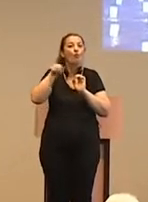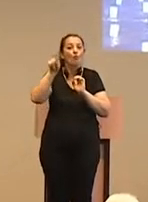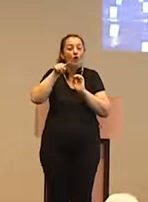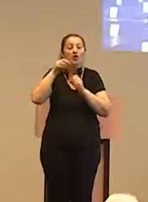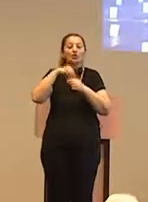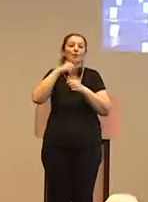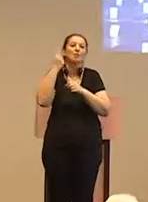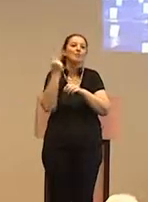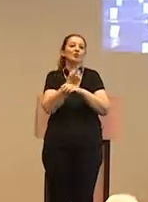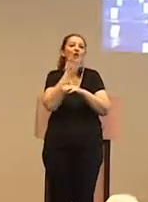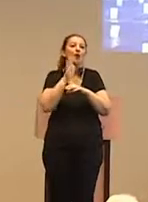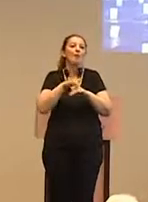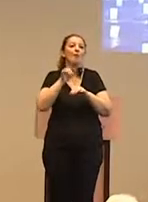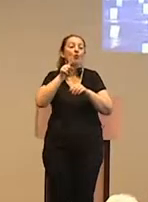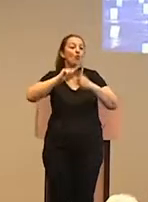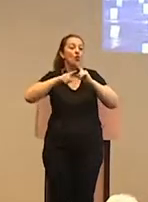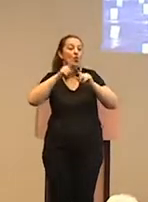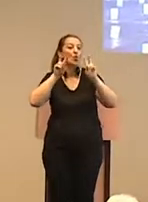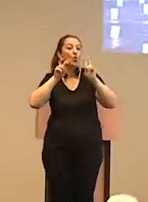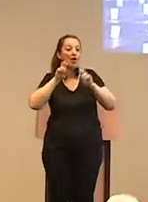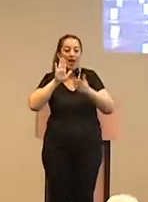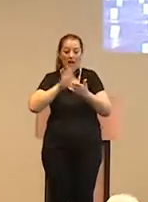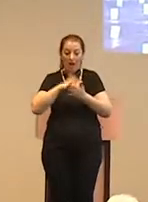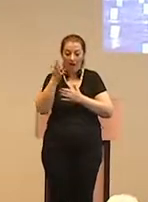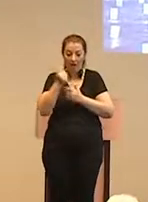these families or victims